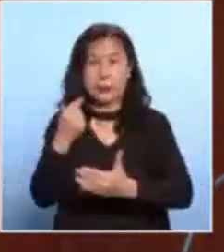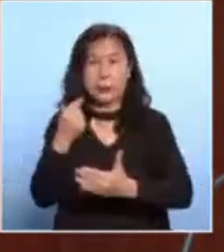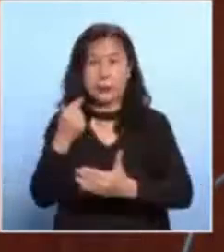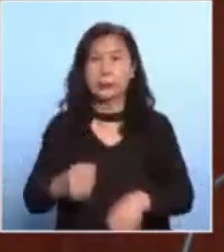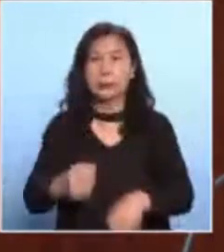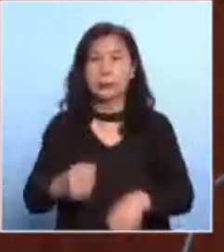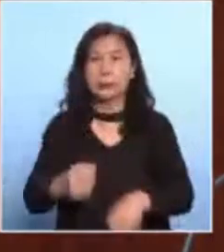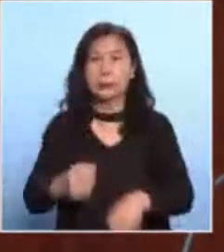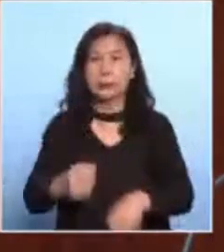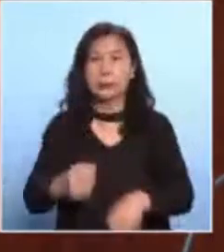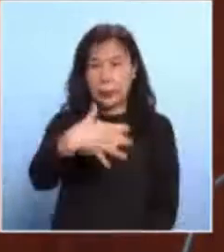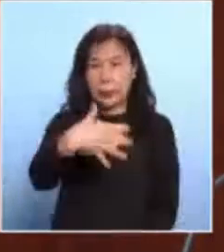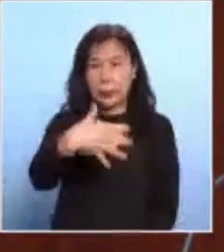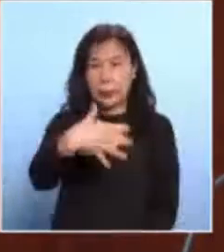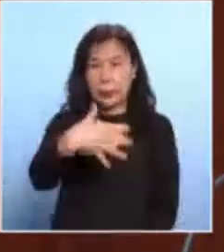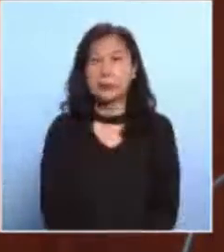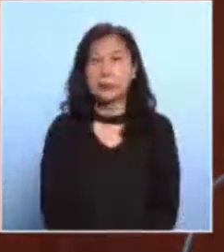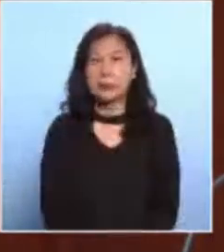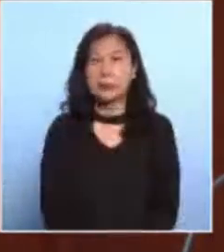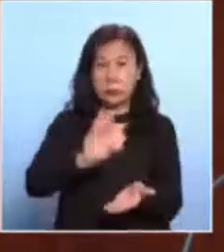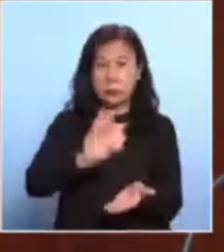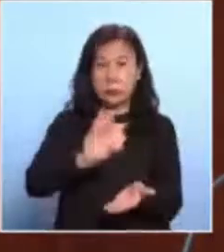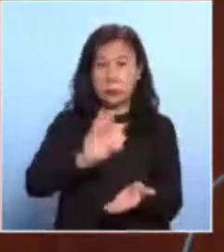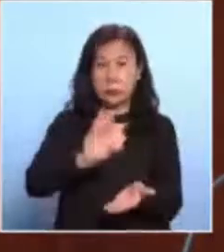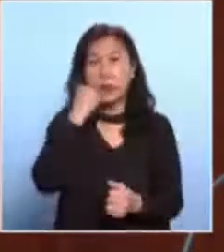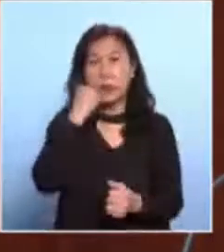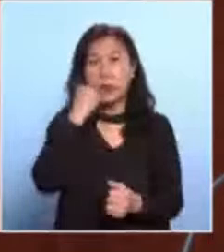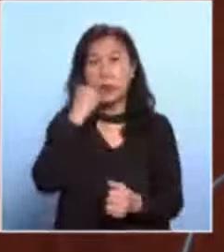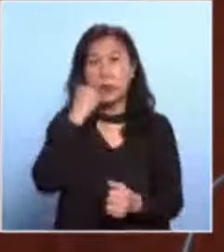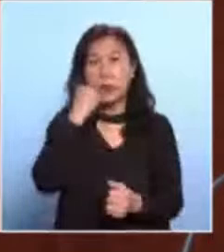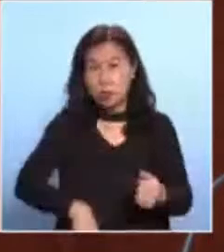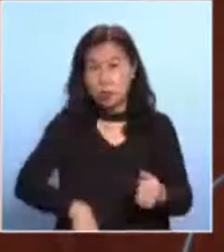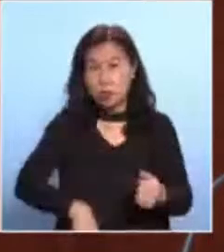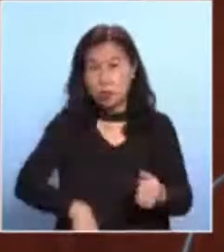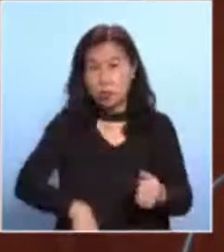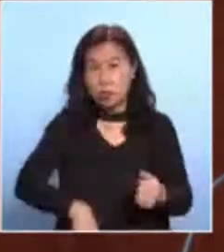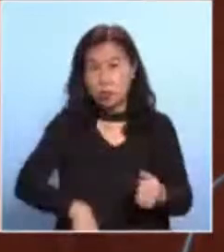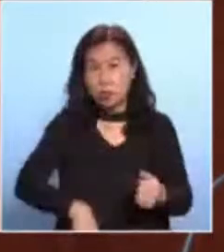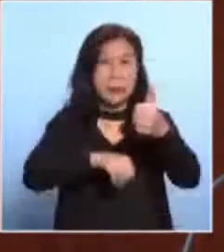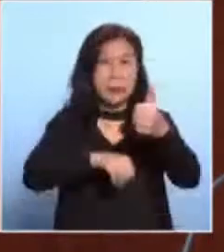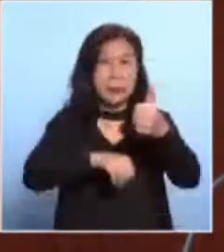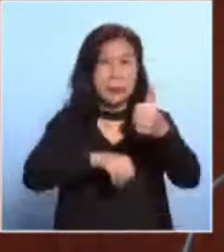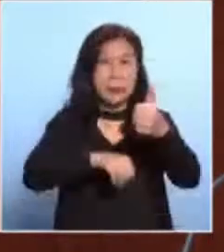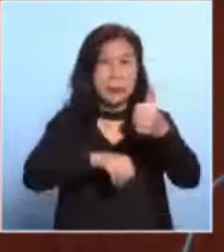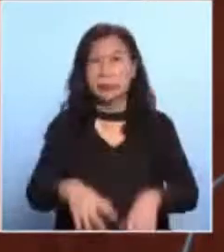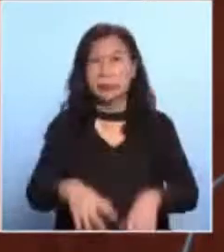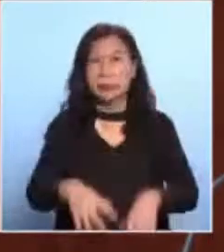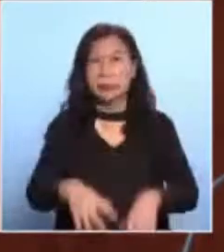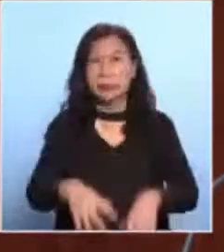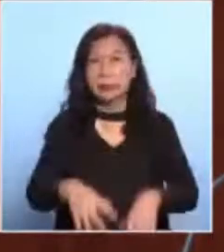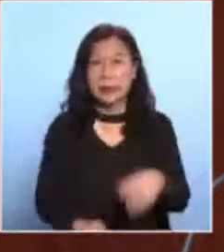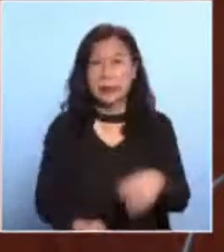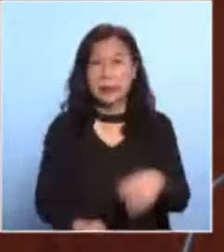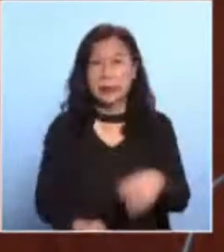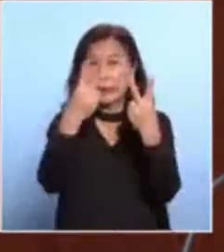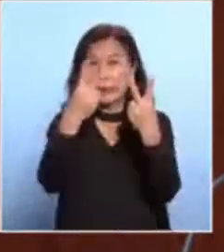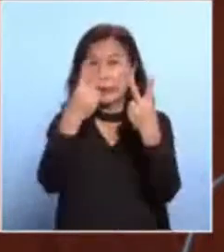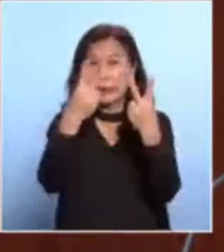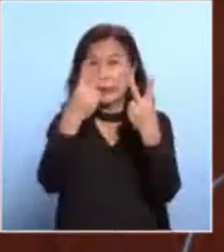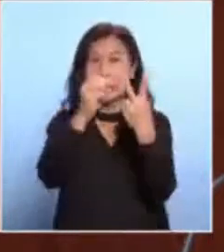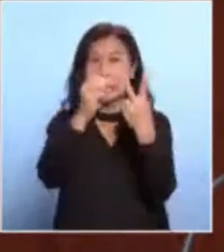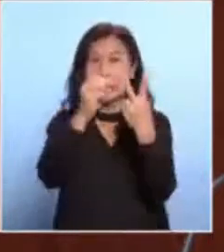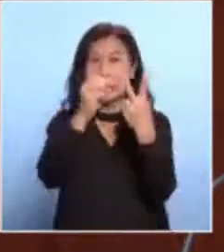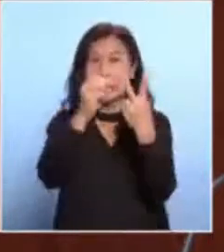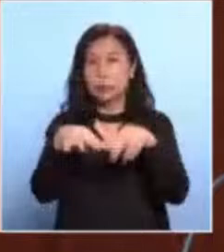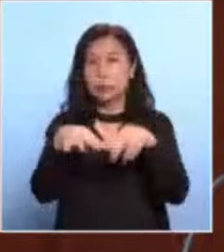Inject funding into the Lifelong Learning Fund for the elderly. In year 2024 and 25, the government will inject an